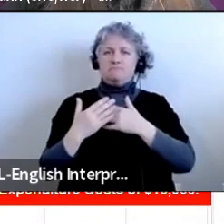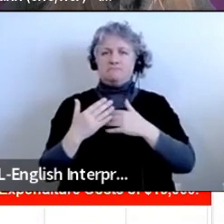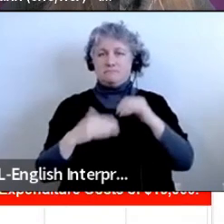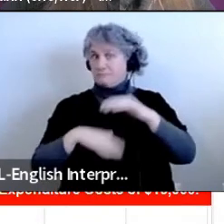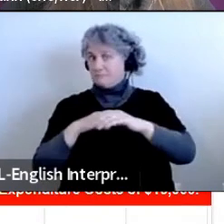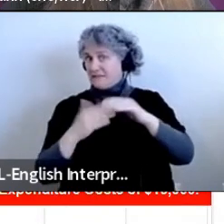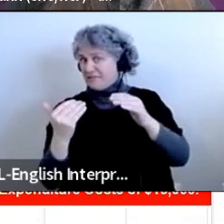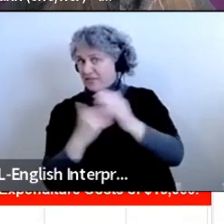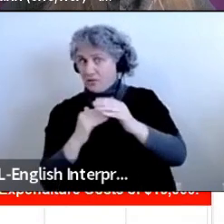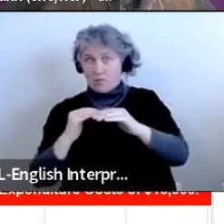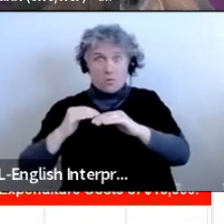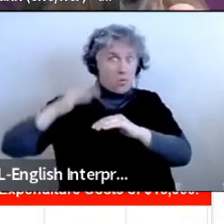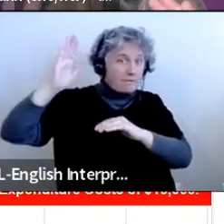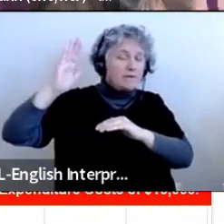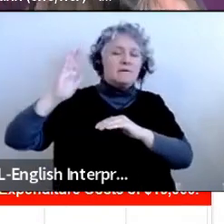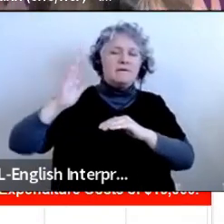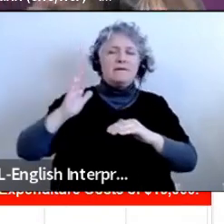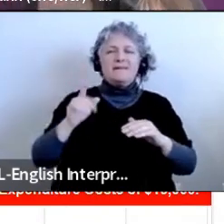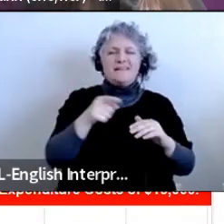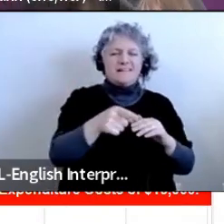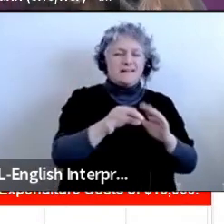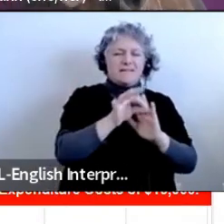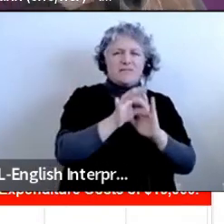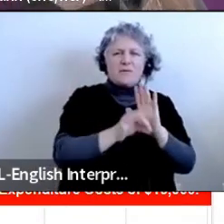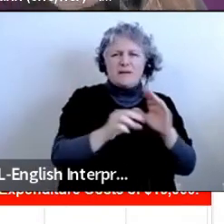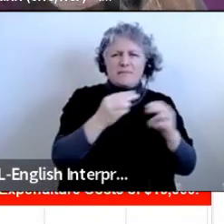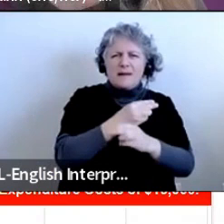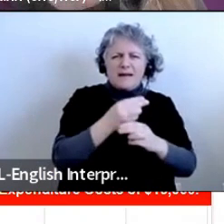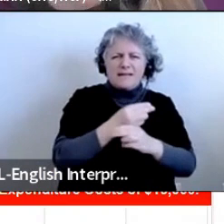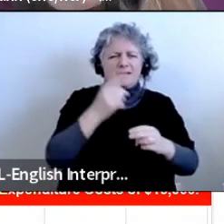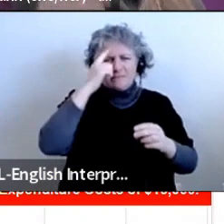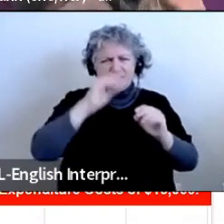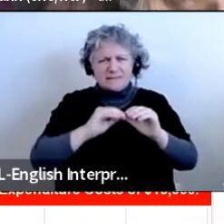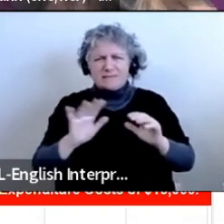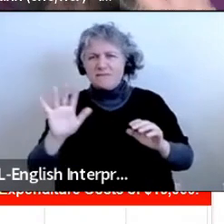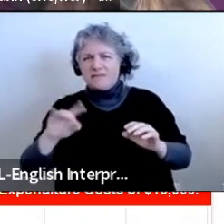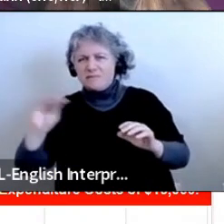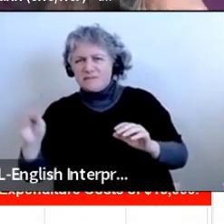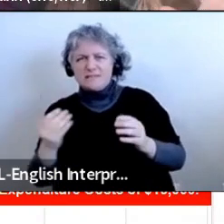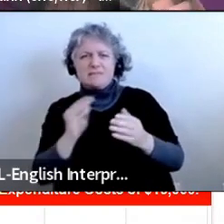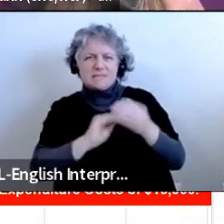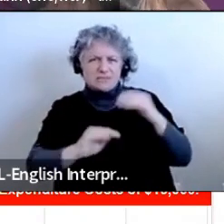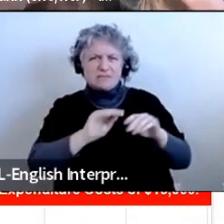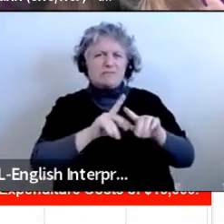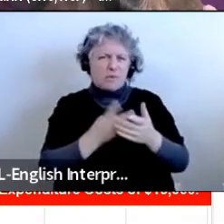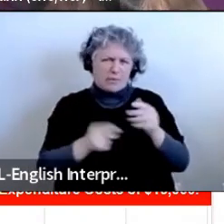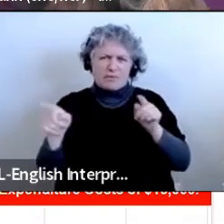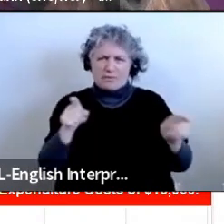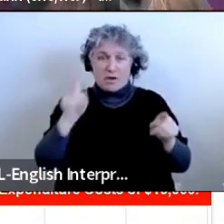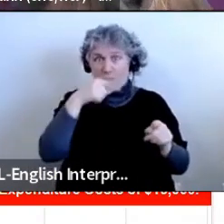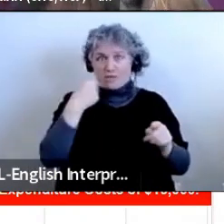and this will, the formulas here make sense on the 25% matching budget as well with exact amounts. It looks the